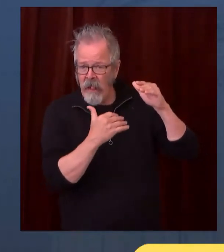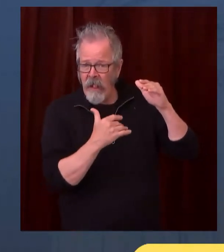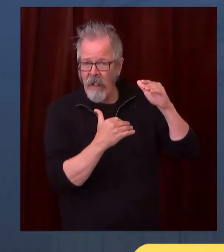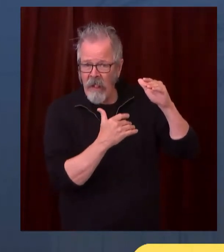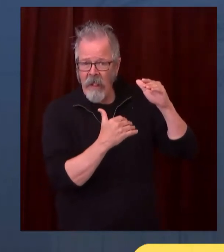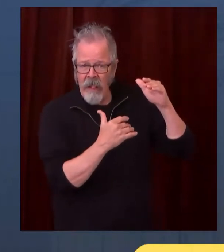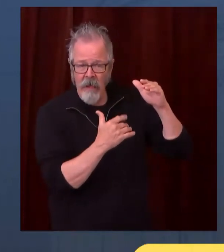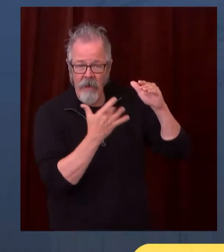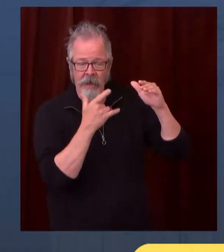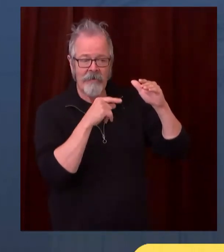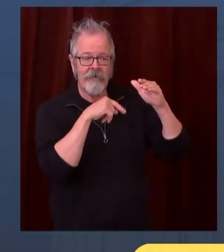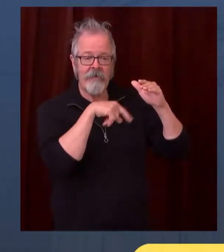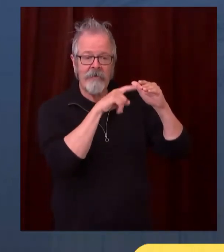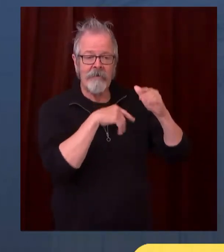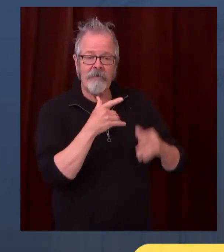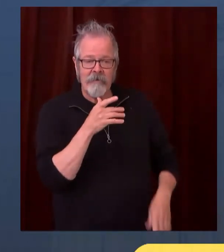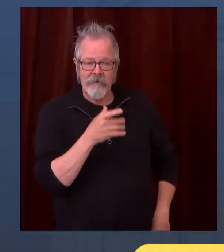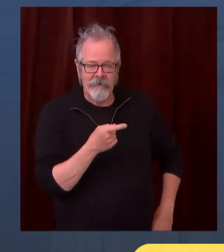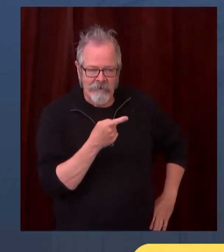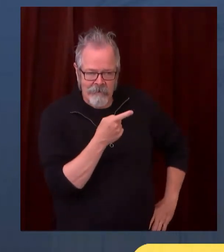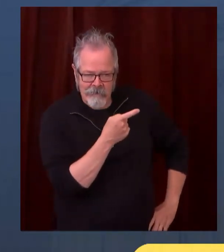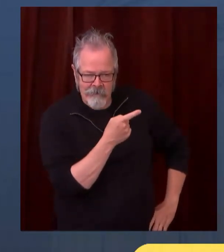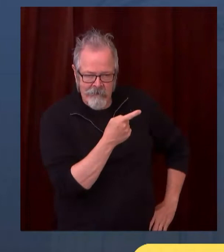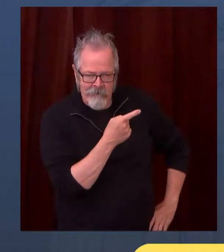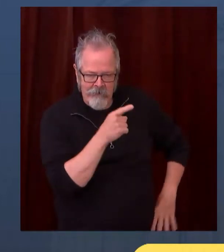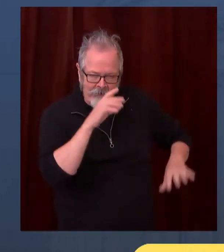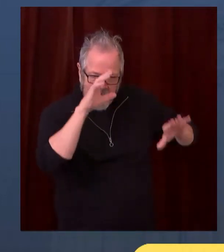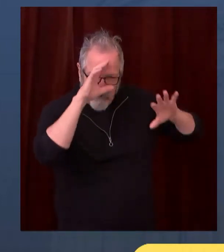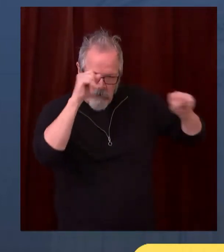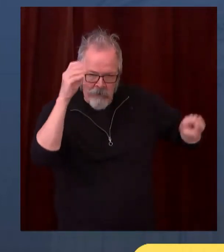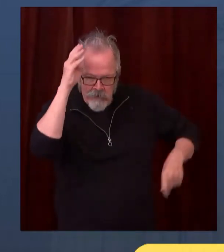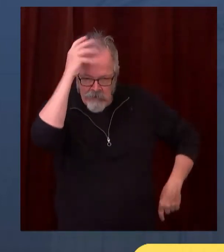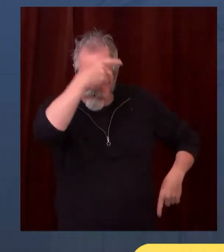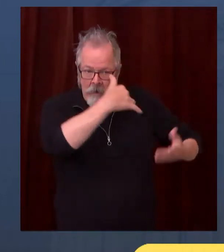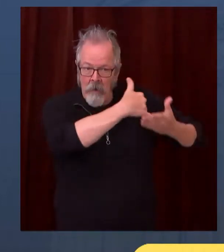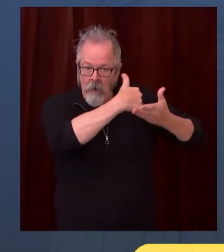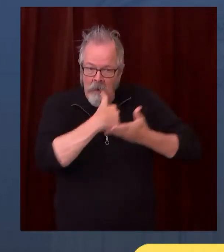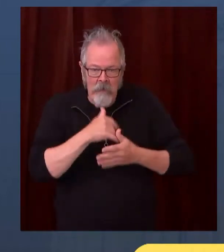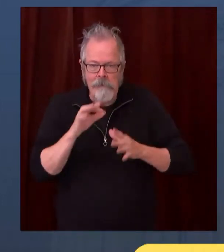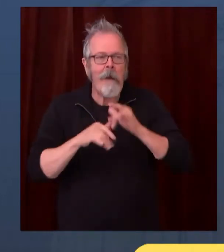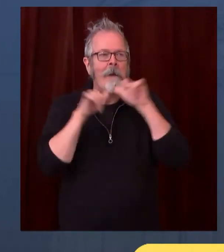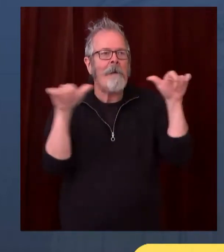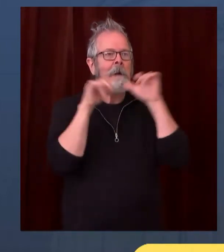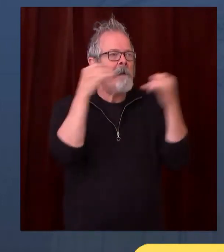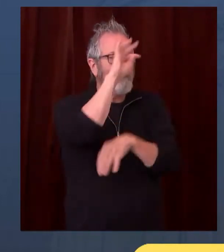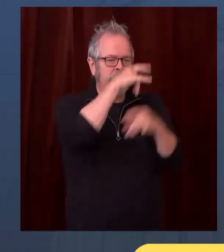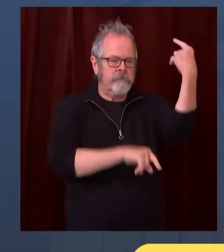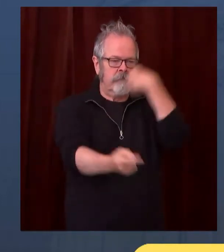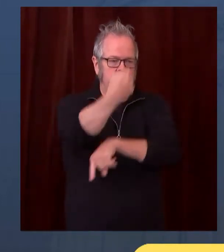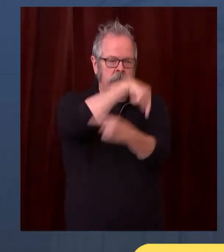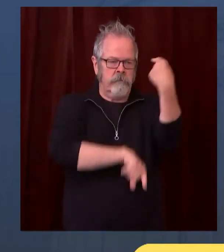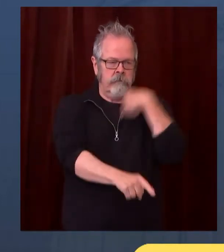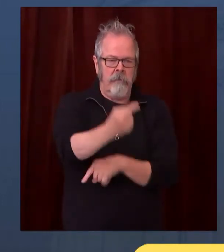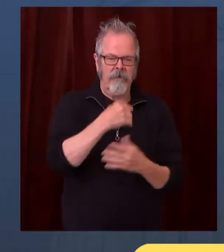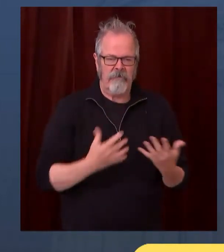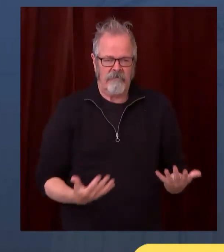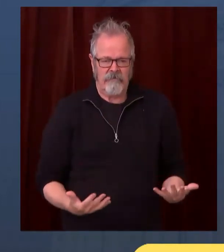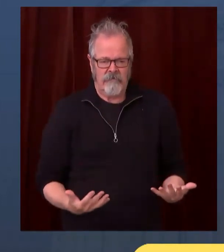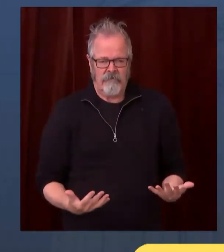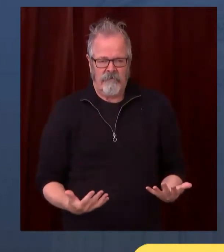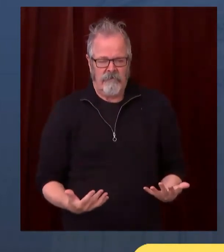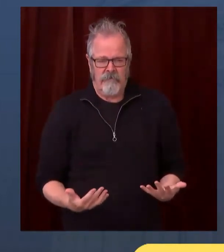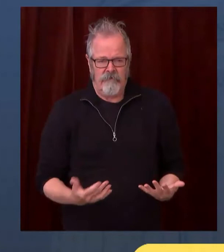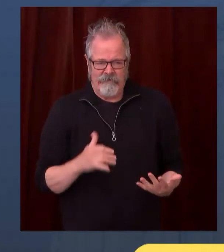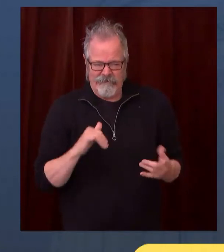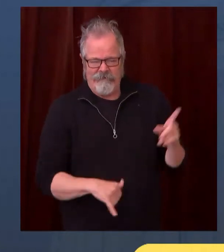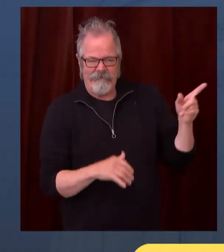that was very, very unfortunate. Finally, they have been dragooned into doing that. As a result, we've had some improvement in our test